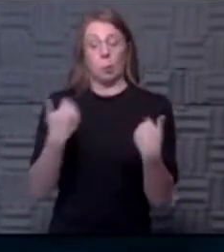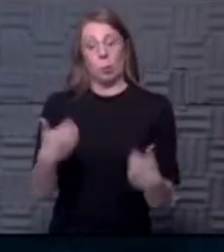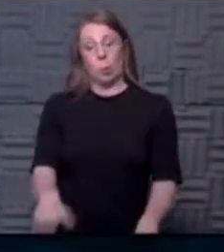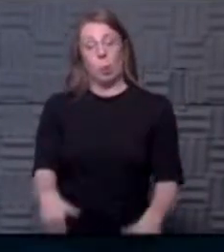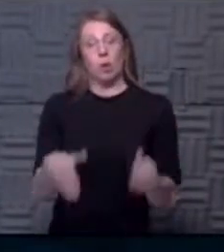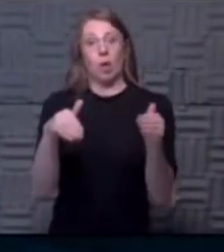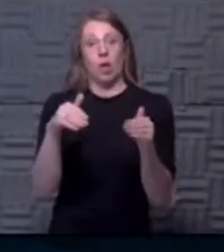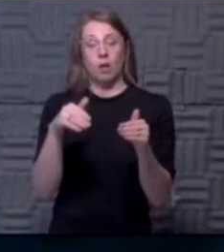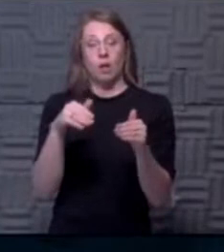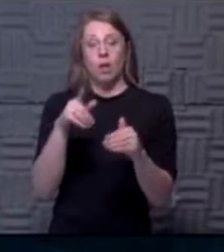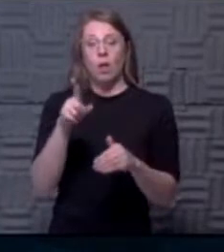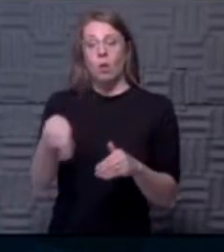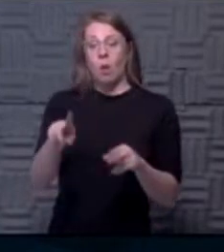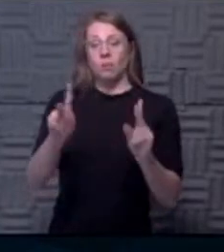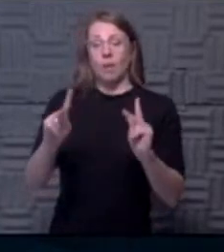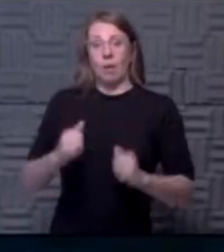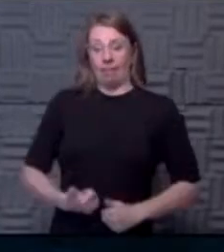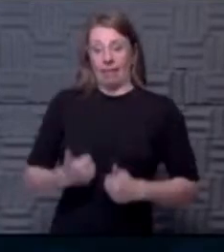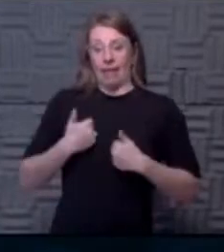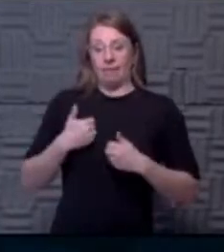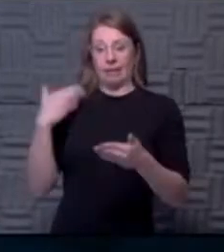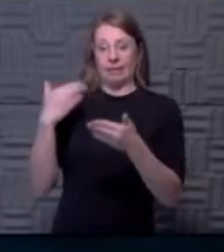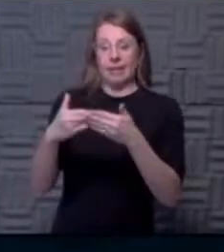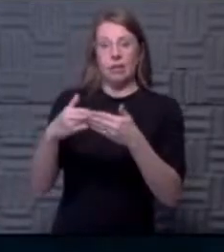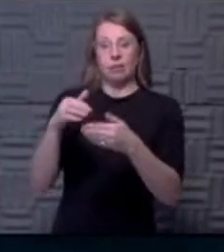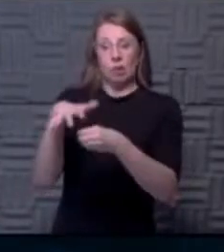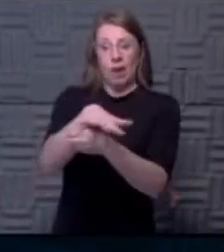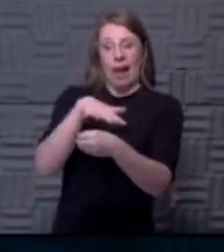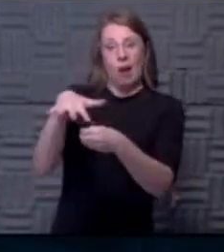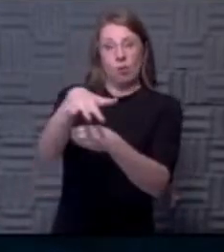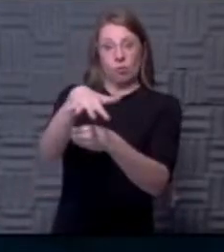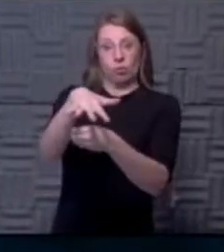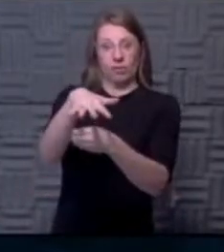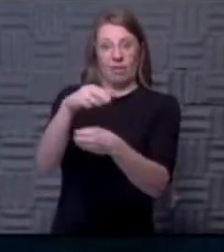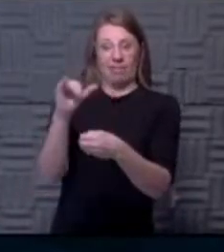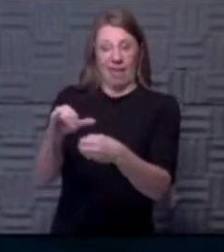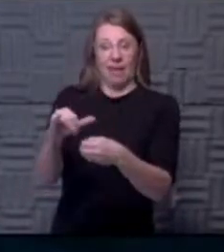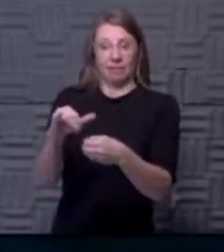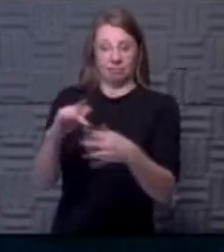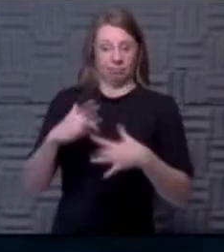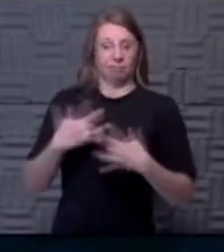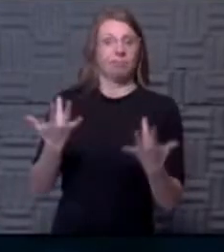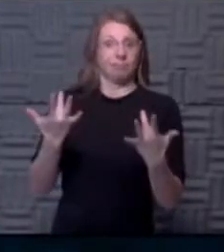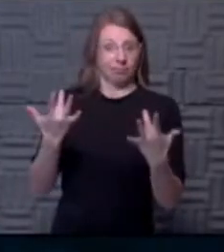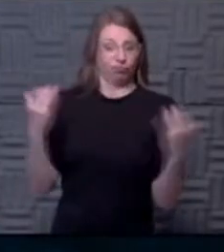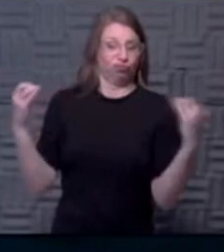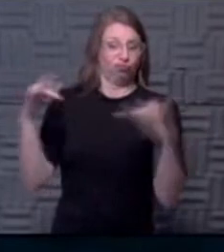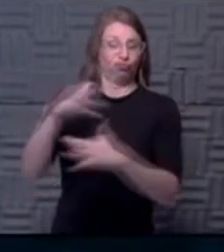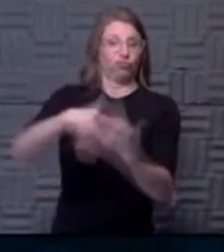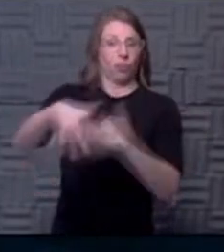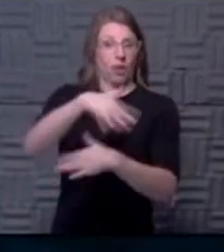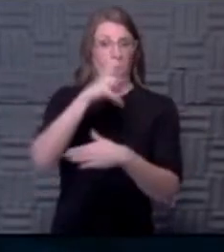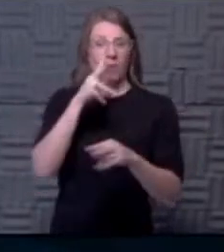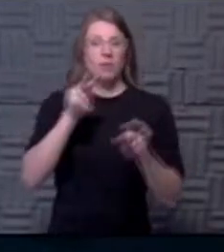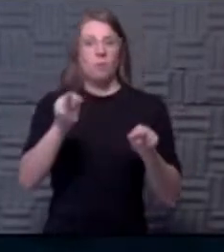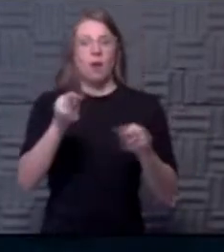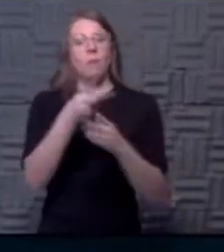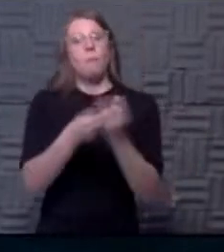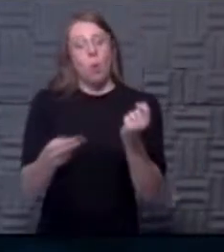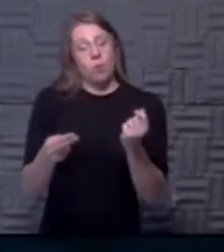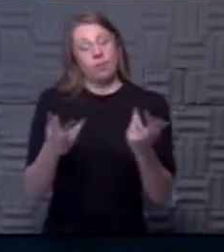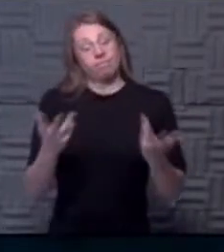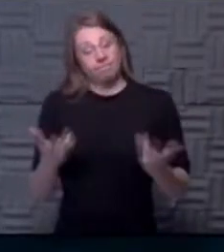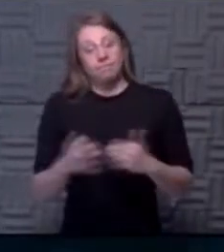in those who lived in and around the area of the gathering. So we'll be watching both,